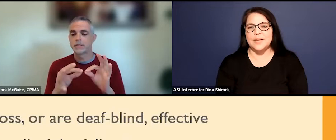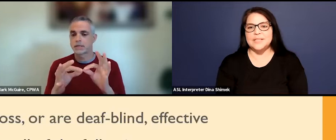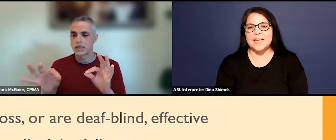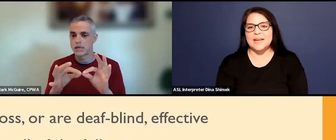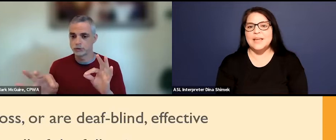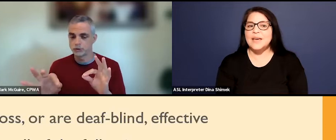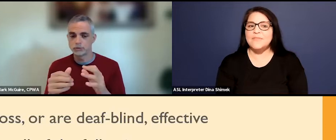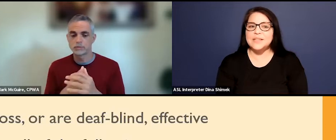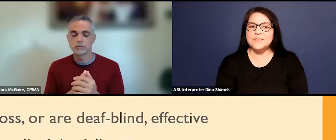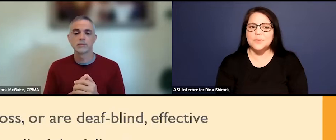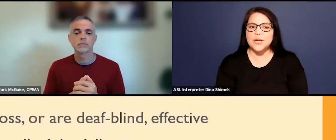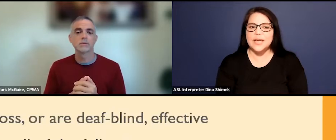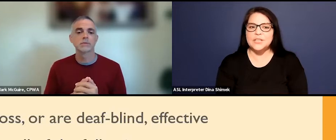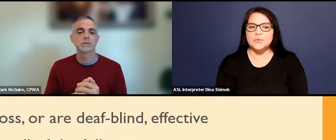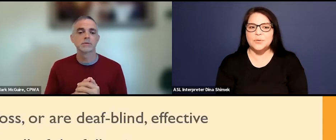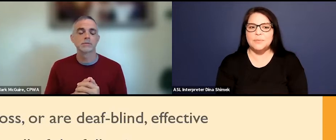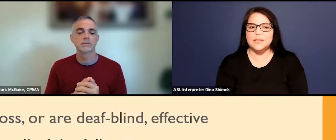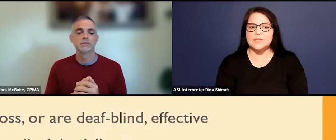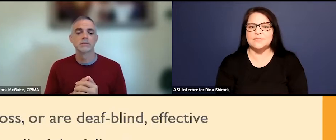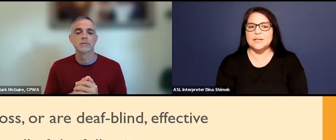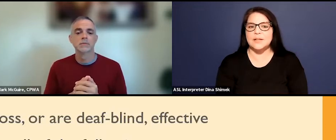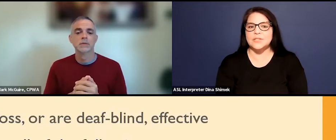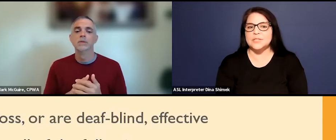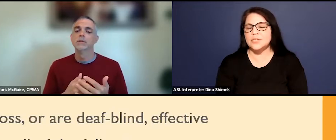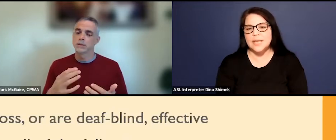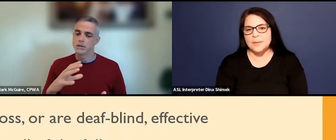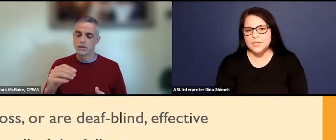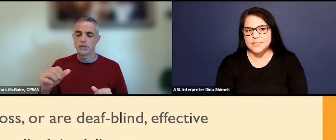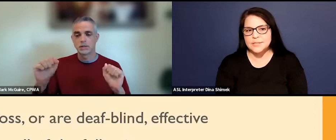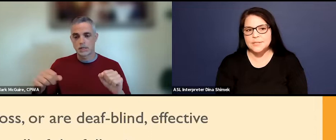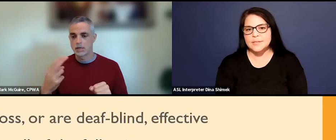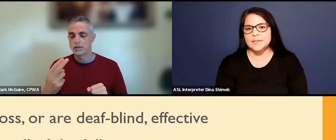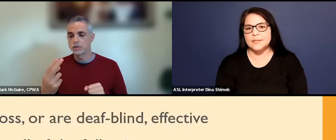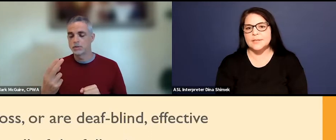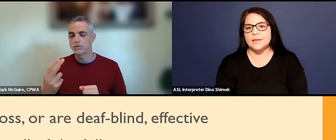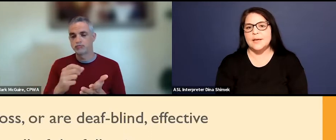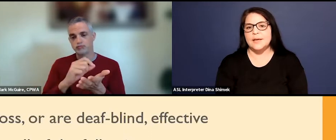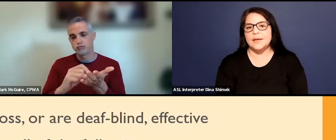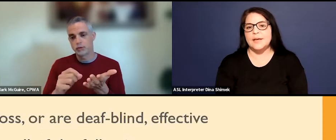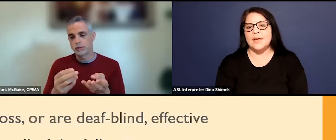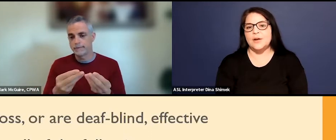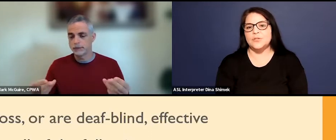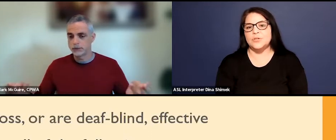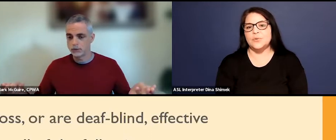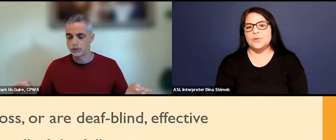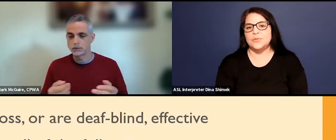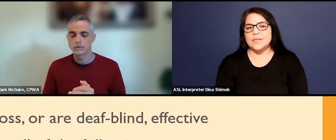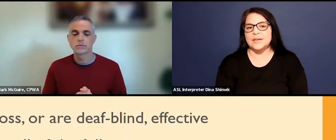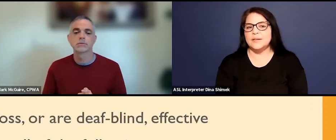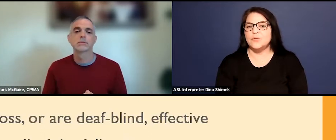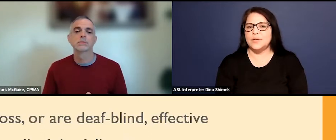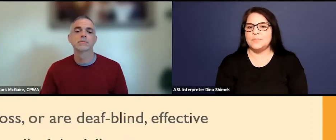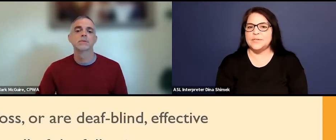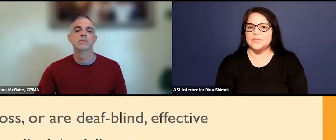Another way to gain effective communication would be assistive technology such as captions, and also